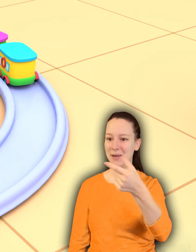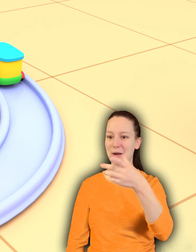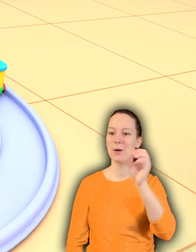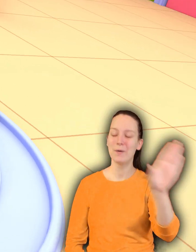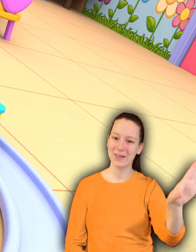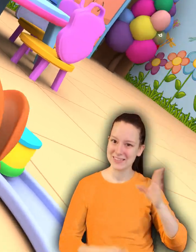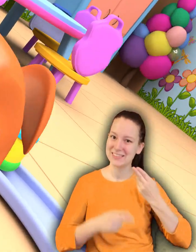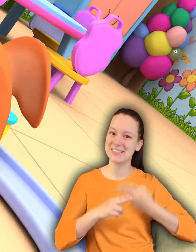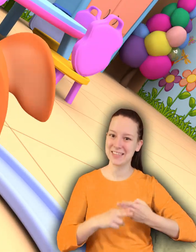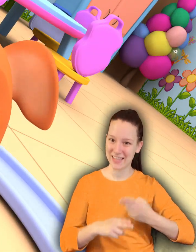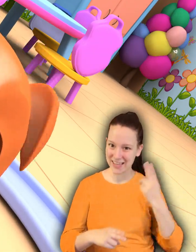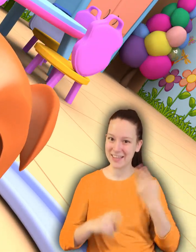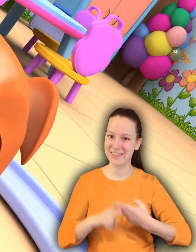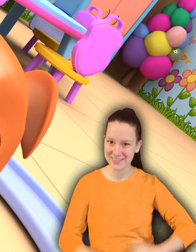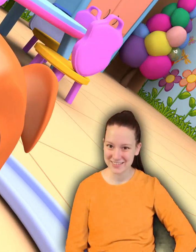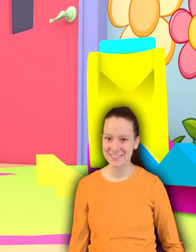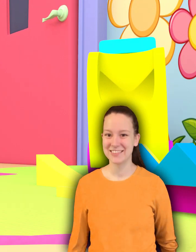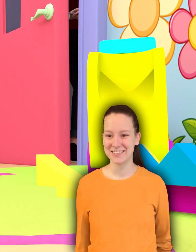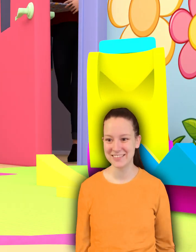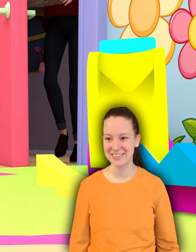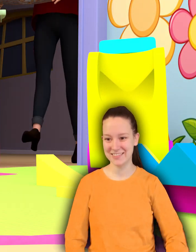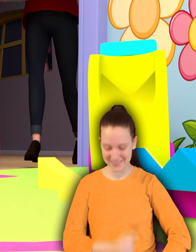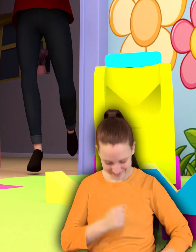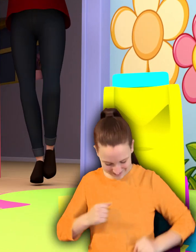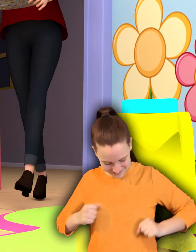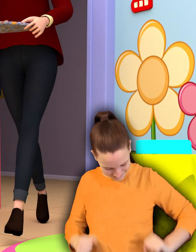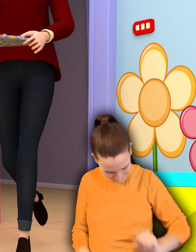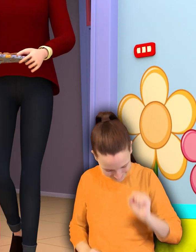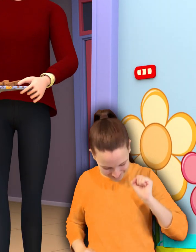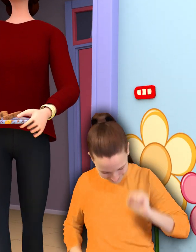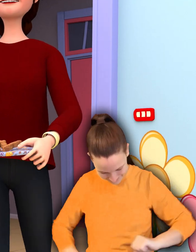-g-o-1 Bingo was his name-o